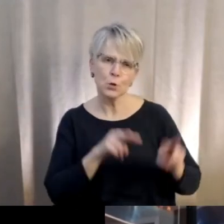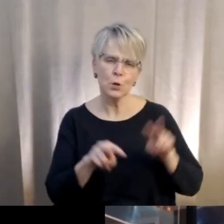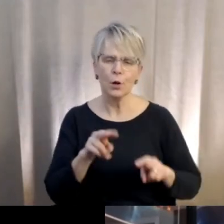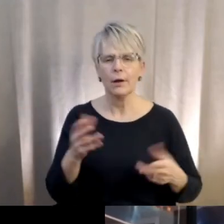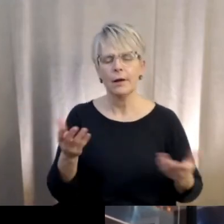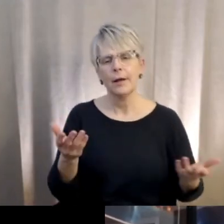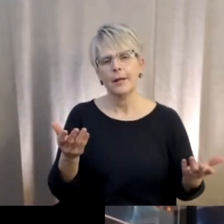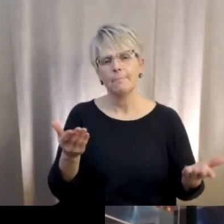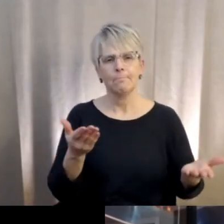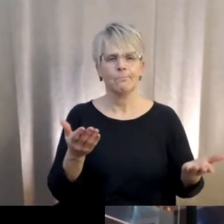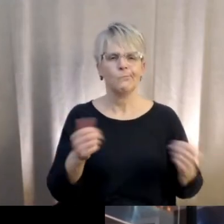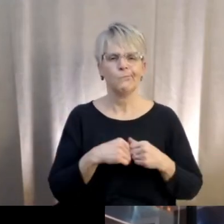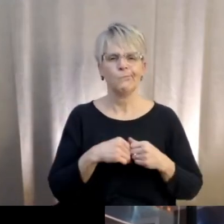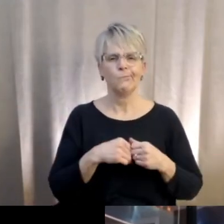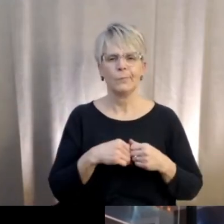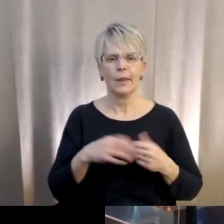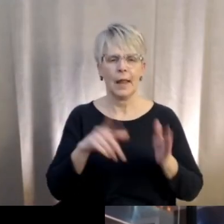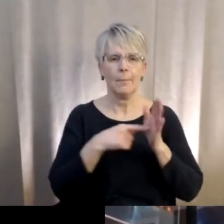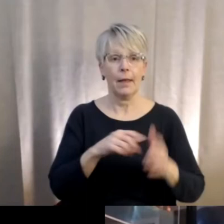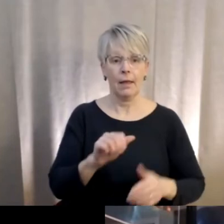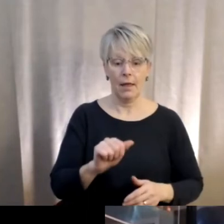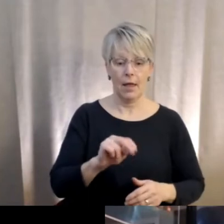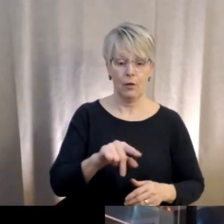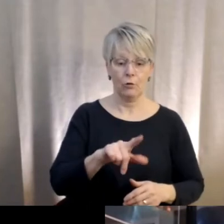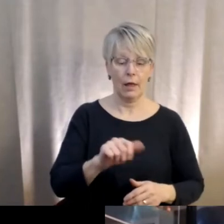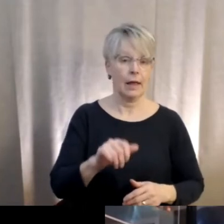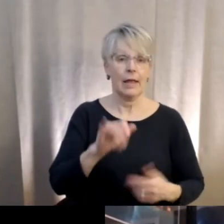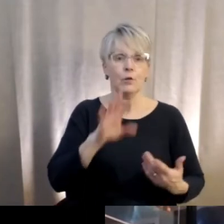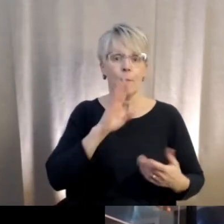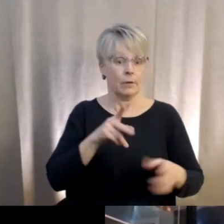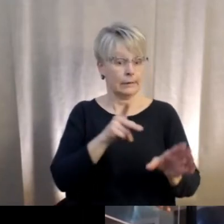say, just because of the example that Angela brought up, psychiatric service animals?